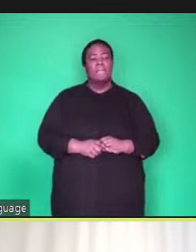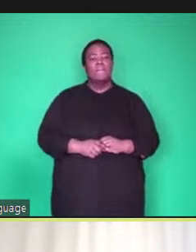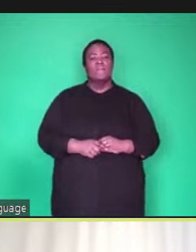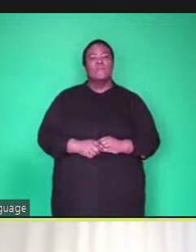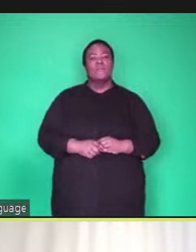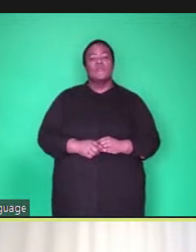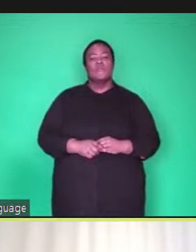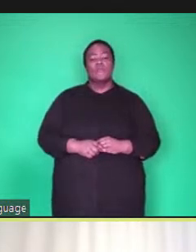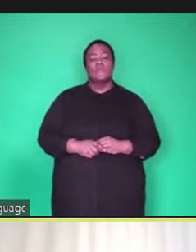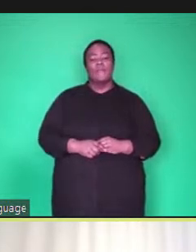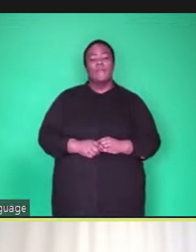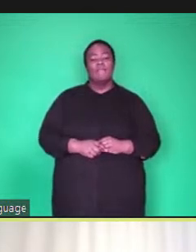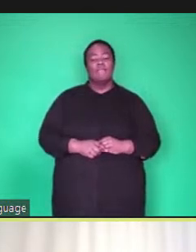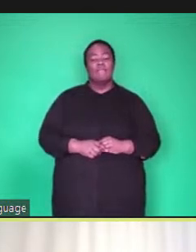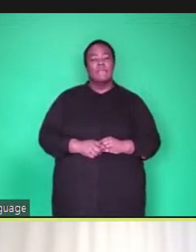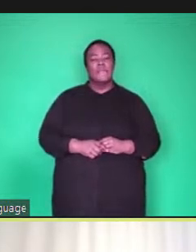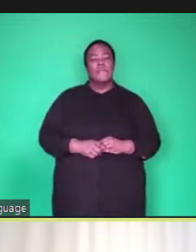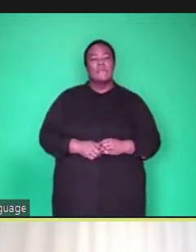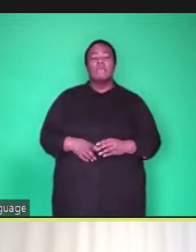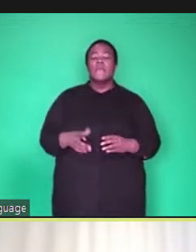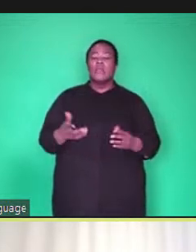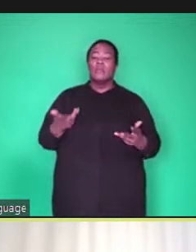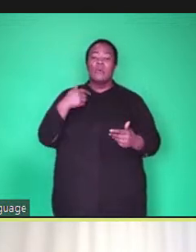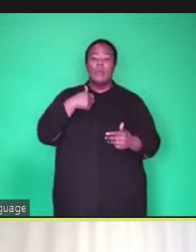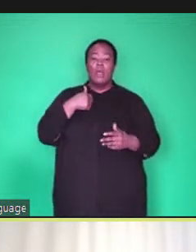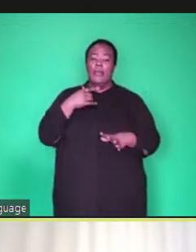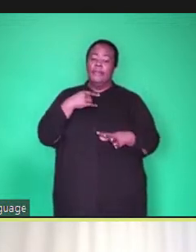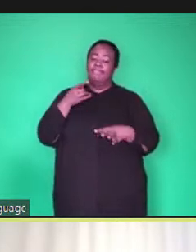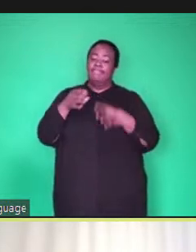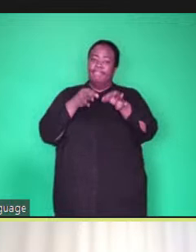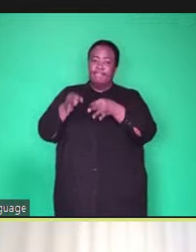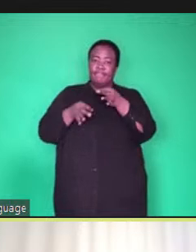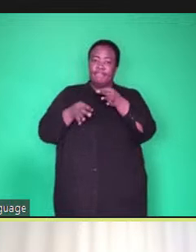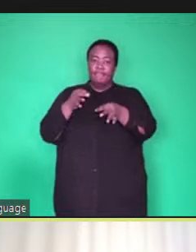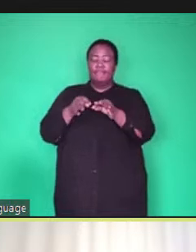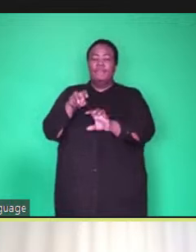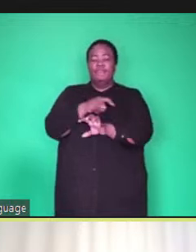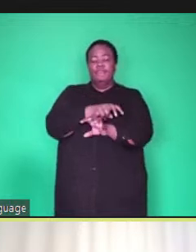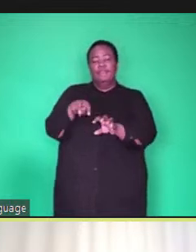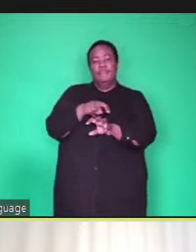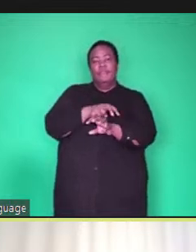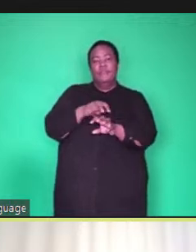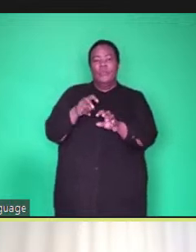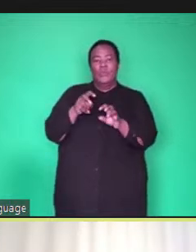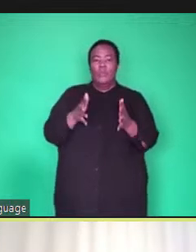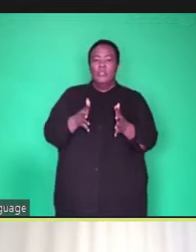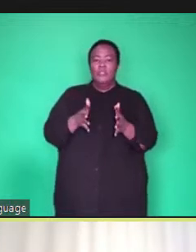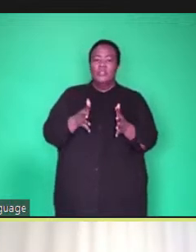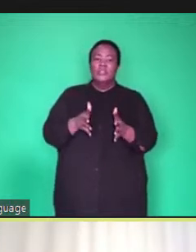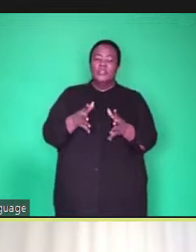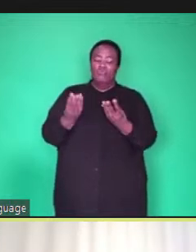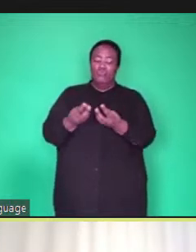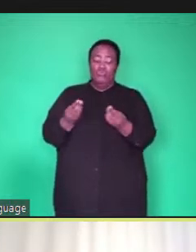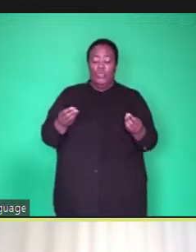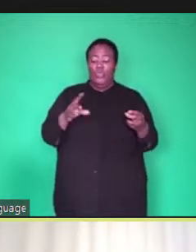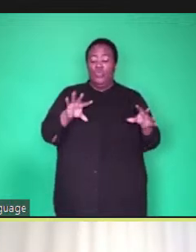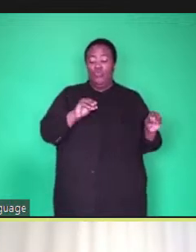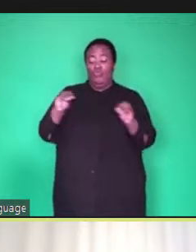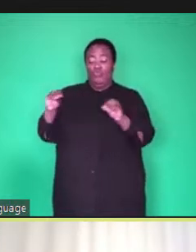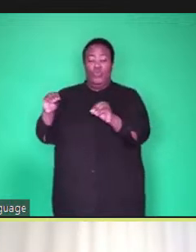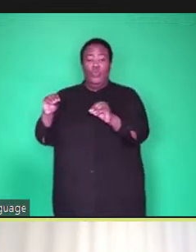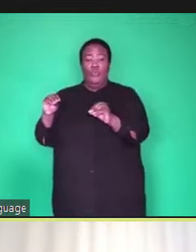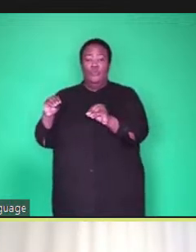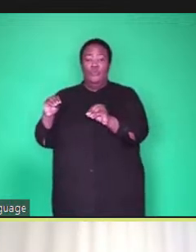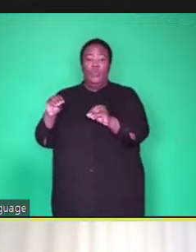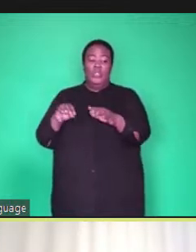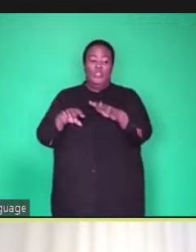one to do, and I defined migrants as children who had moved across districts in